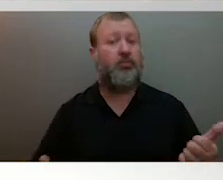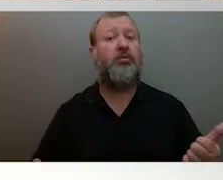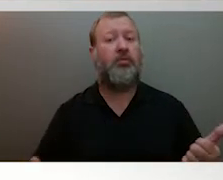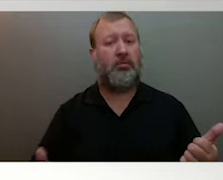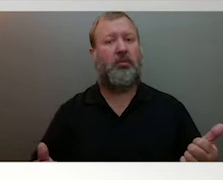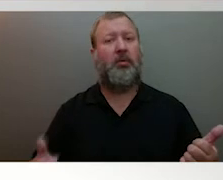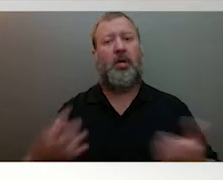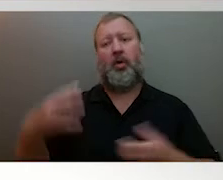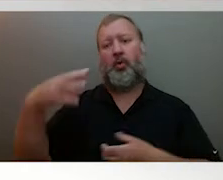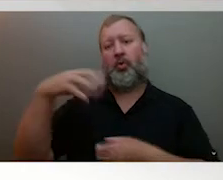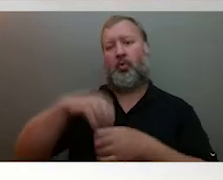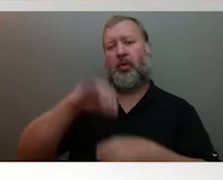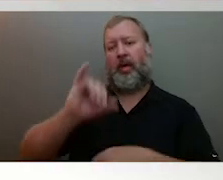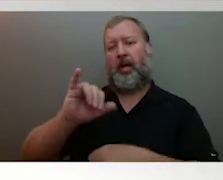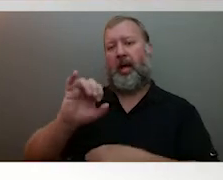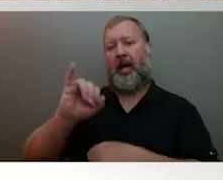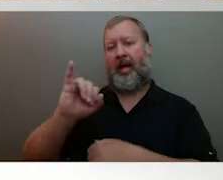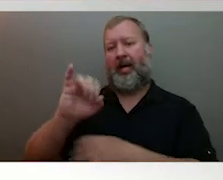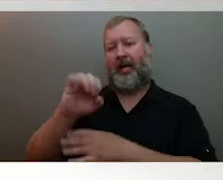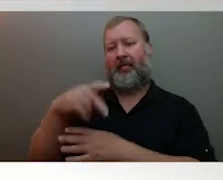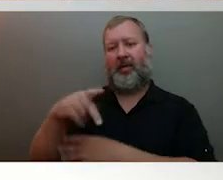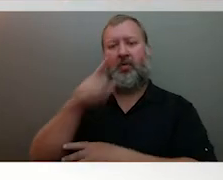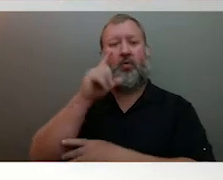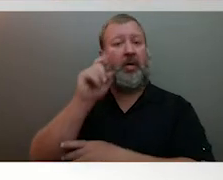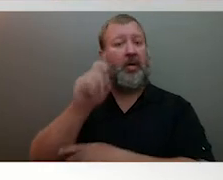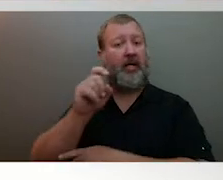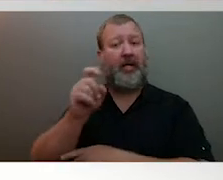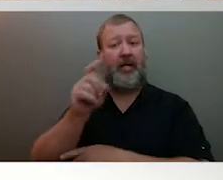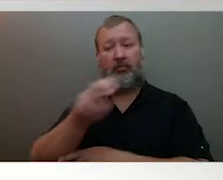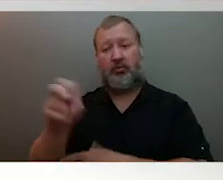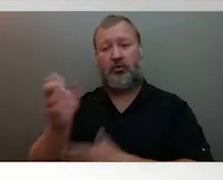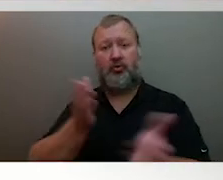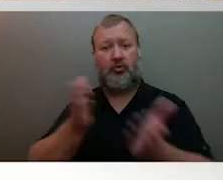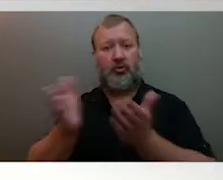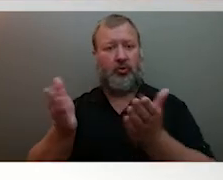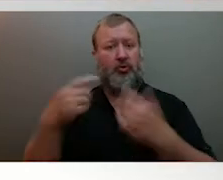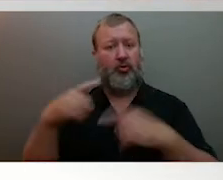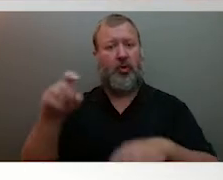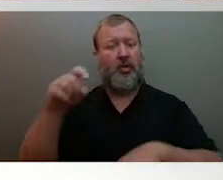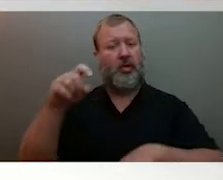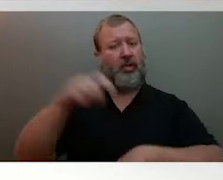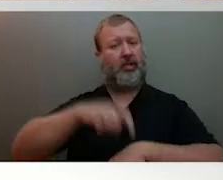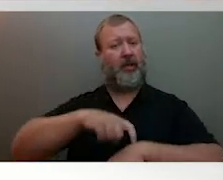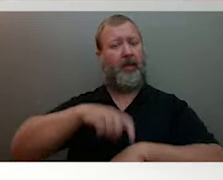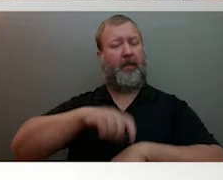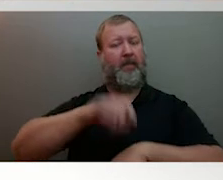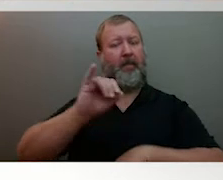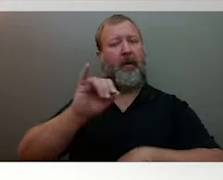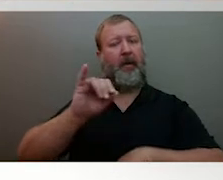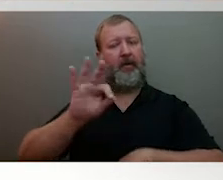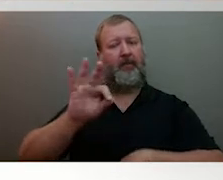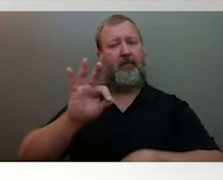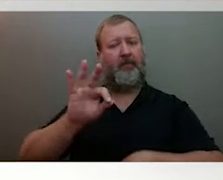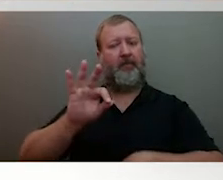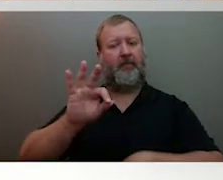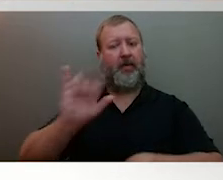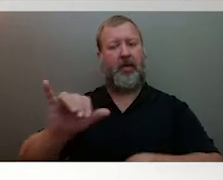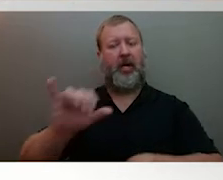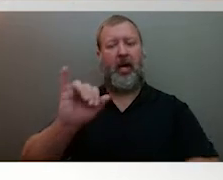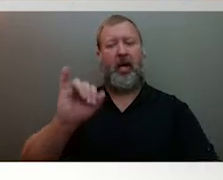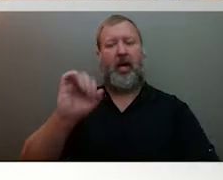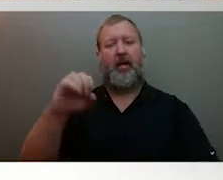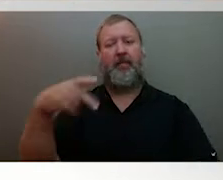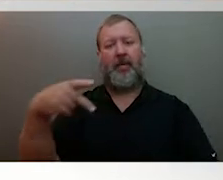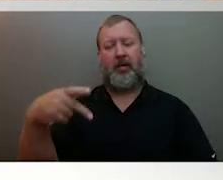they may include in the IEP that the student does not need transition services during the duration of the IEP that they